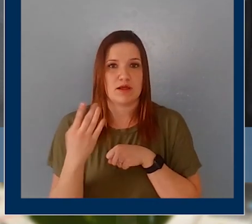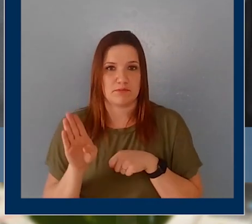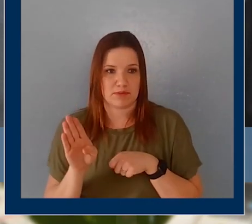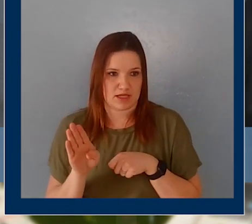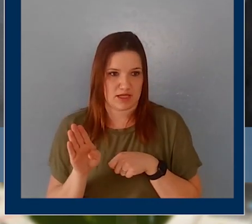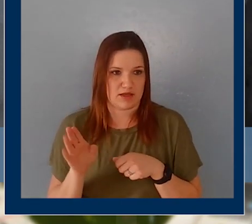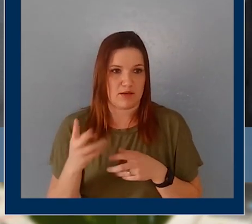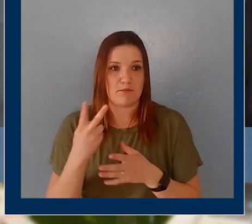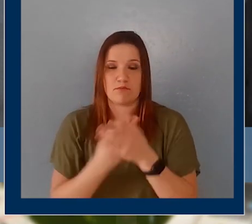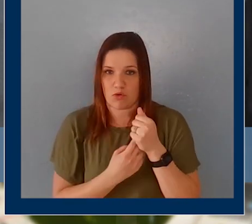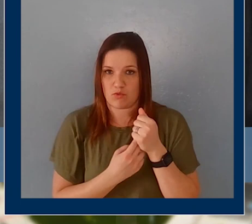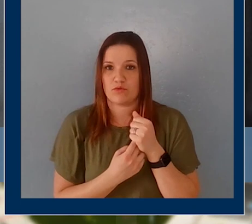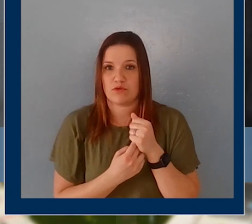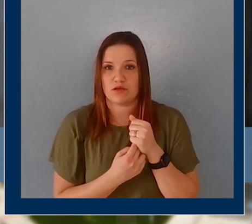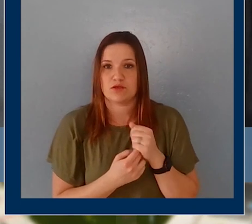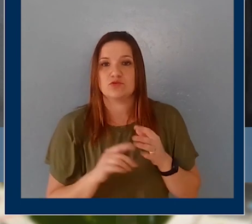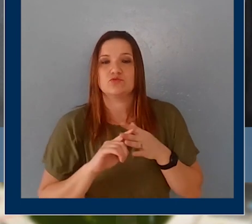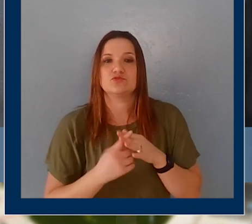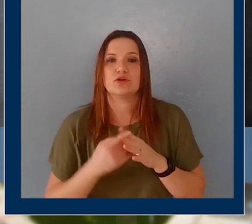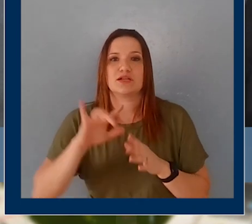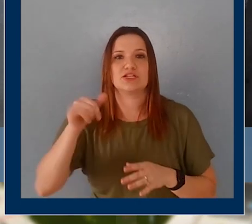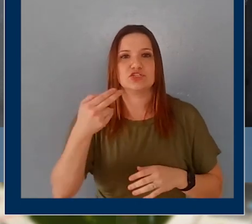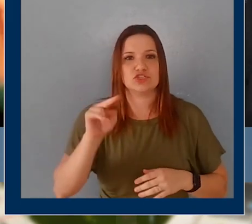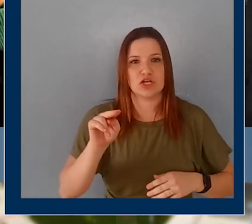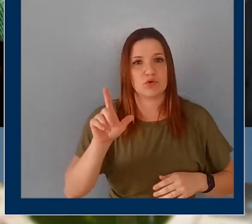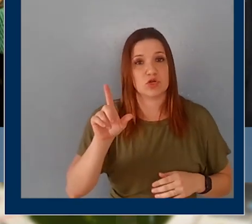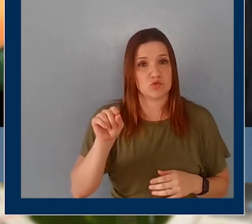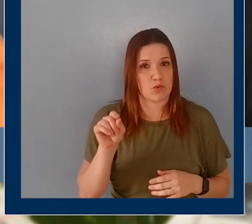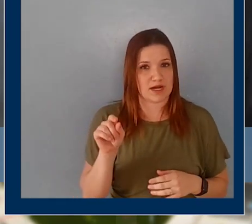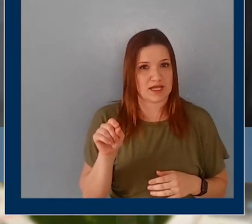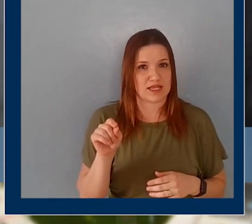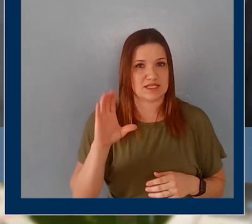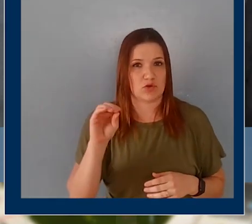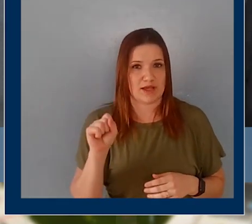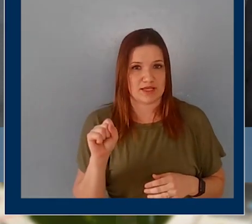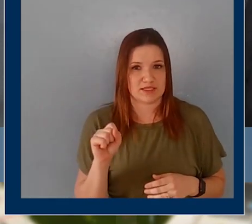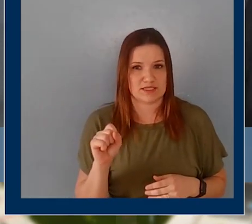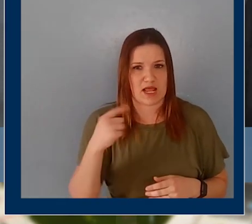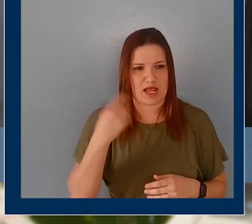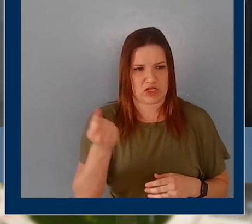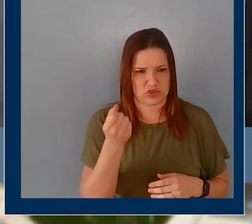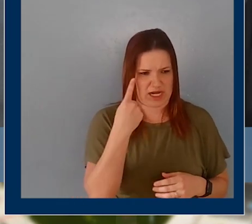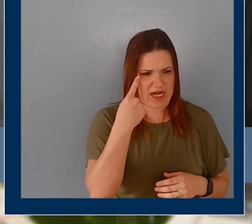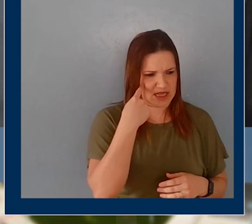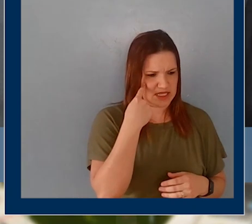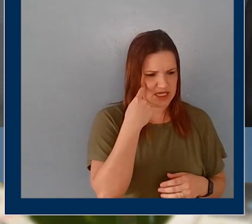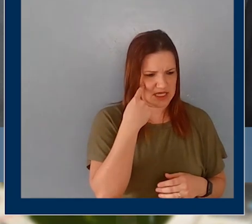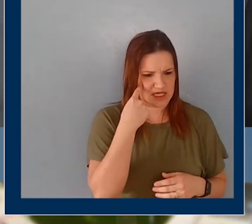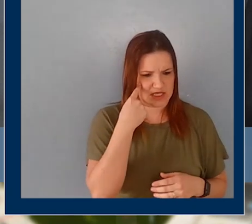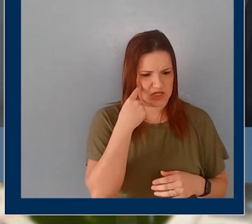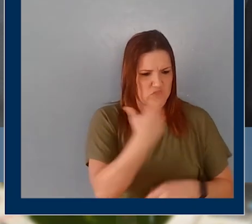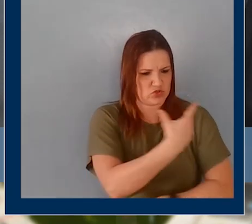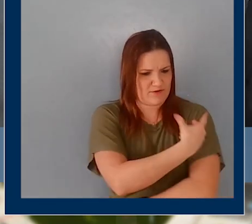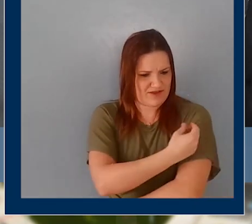that time we should be fully into 1B, again, both tiers. So starting January 20th